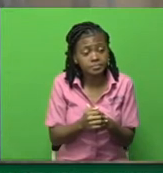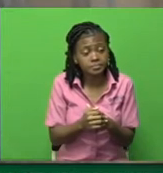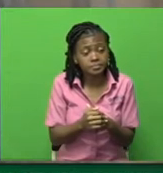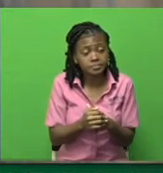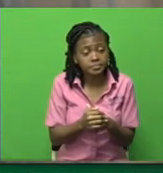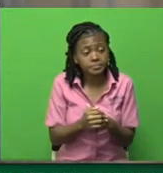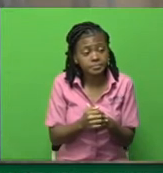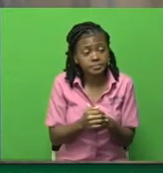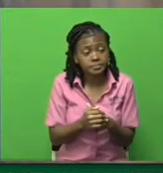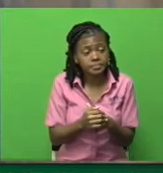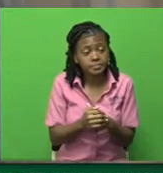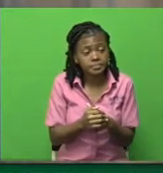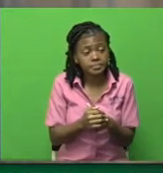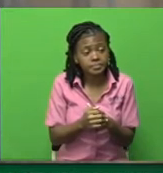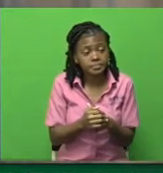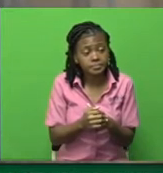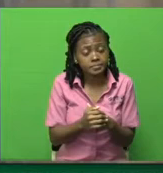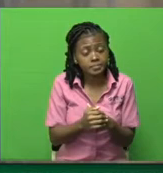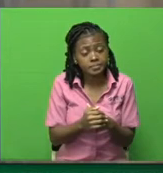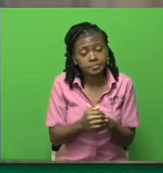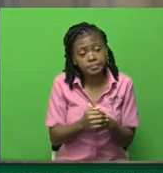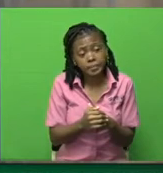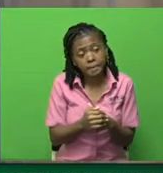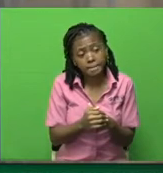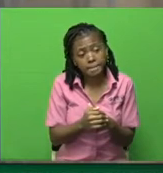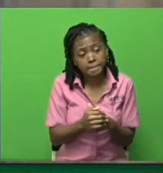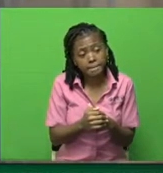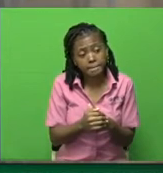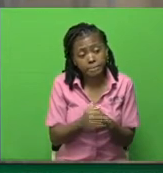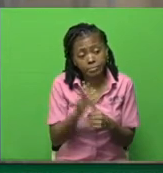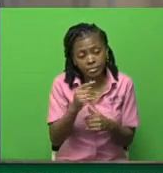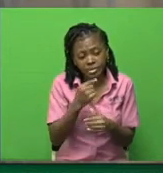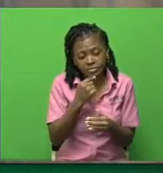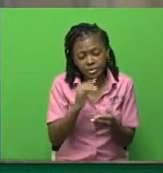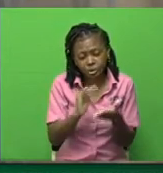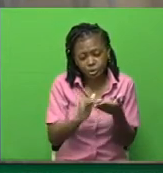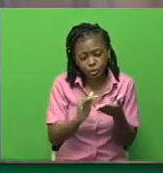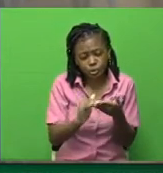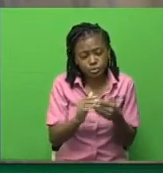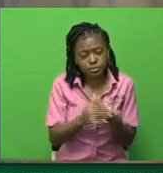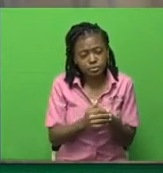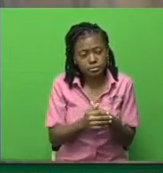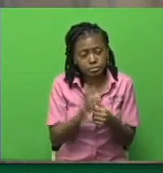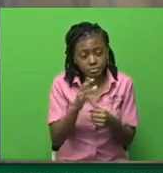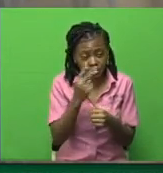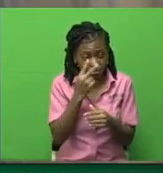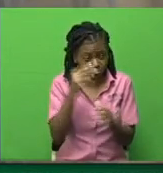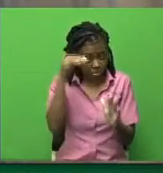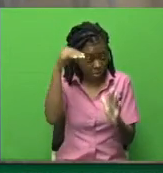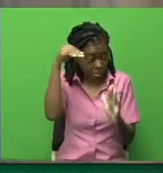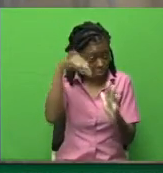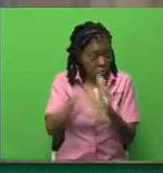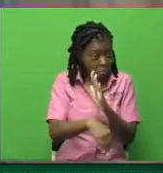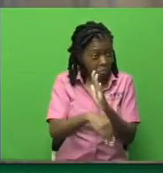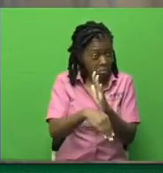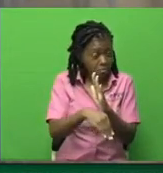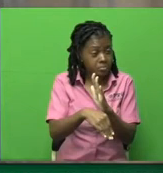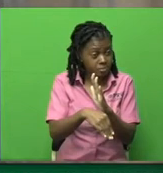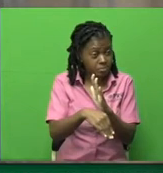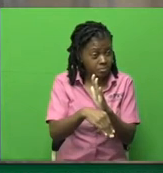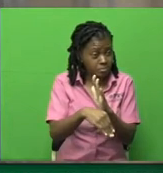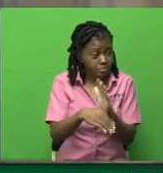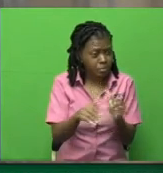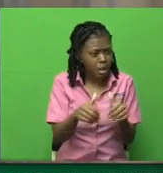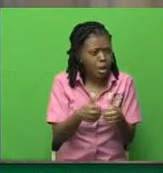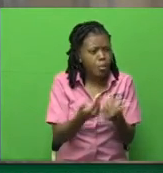the decline in the sector makes this way is a direct is directly related